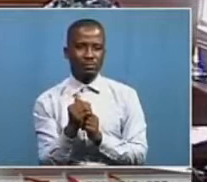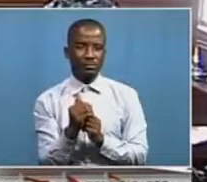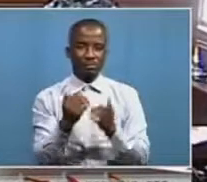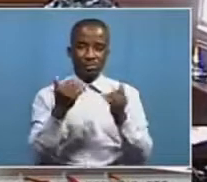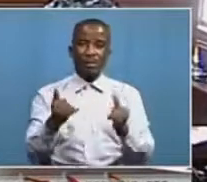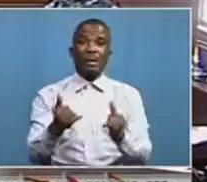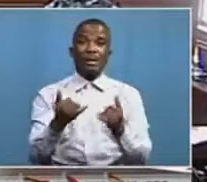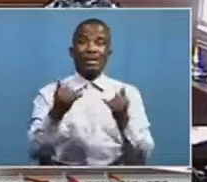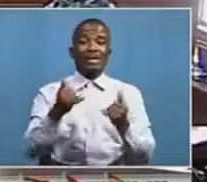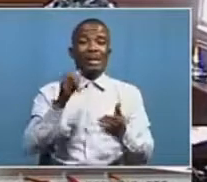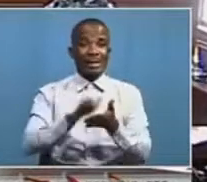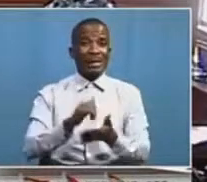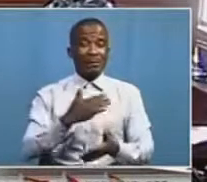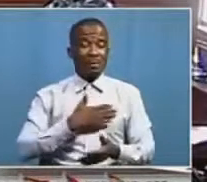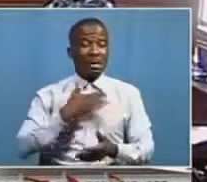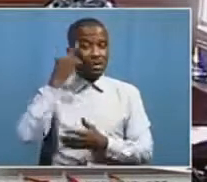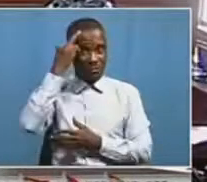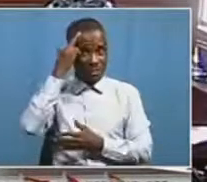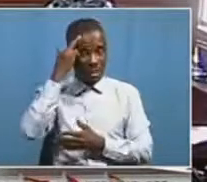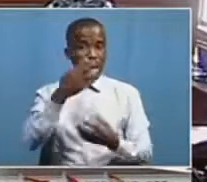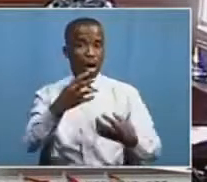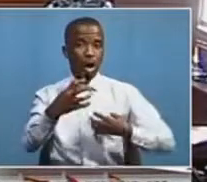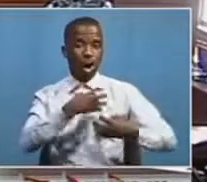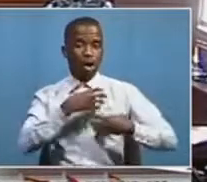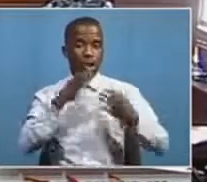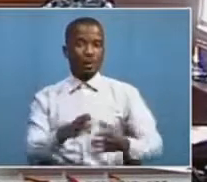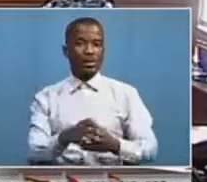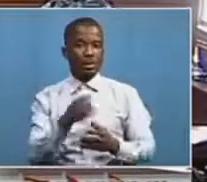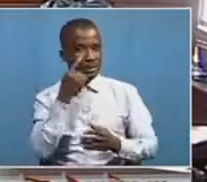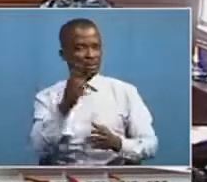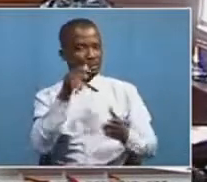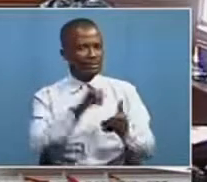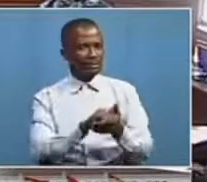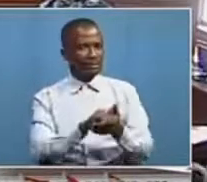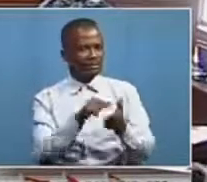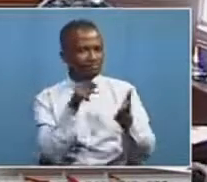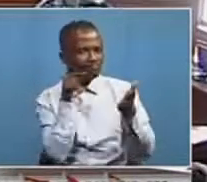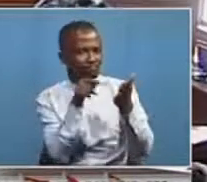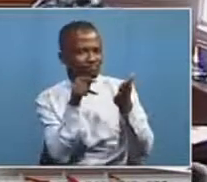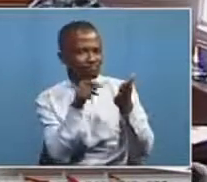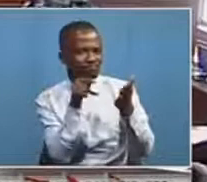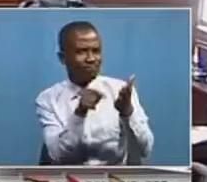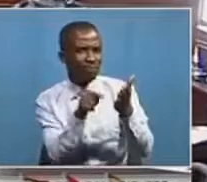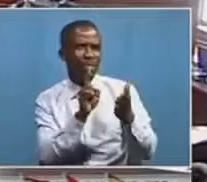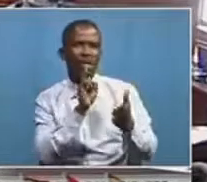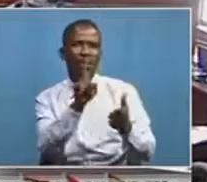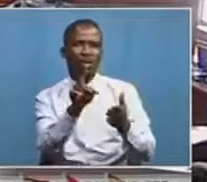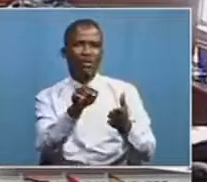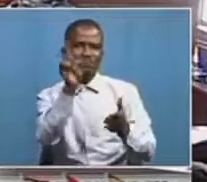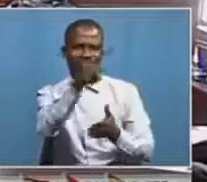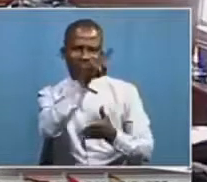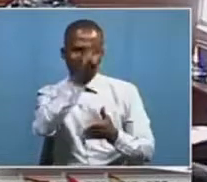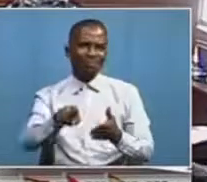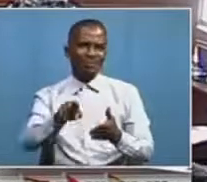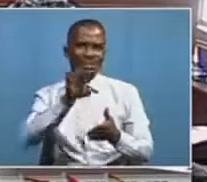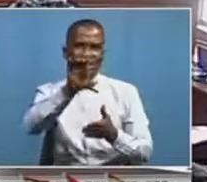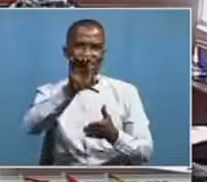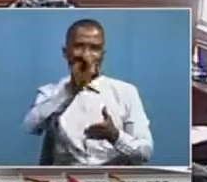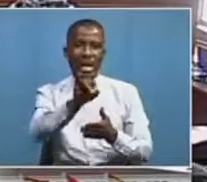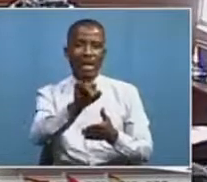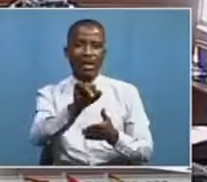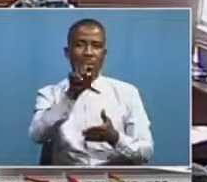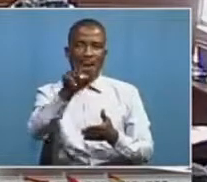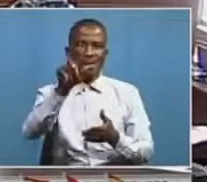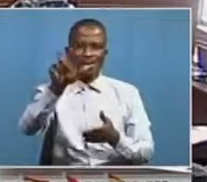It is for this reason that the petitioner sought under Relief D an order annulling CI 135 and a